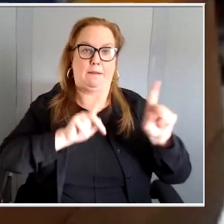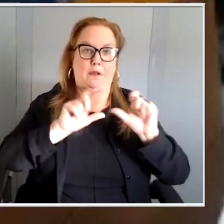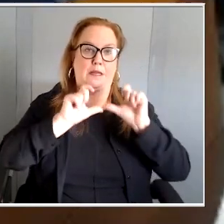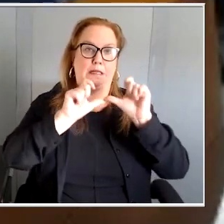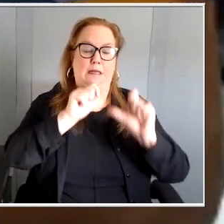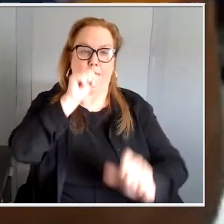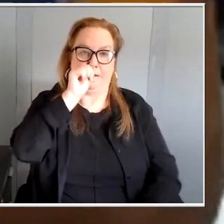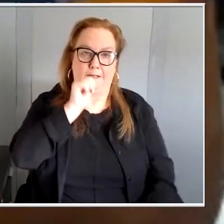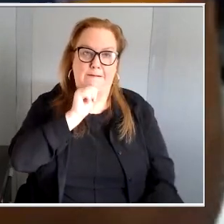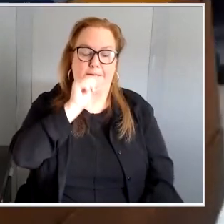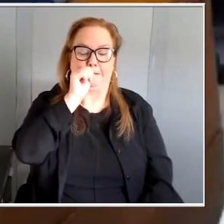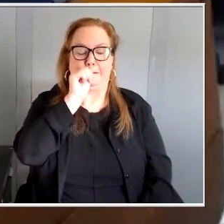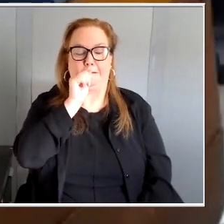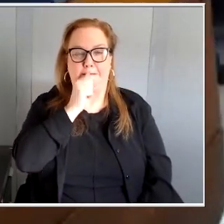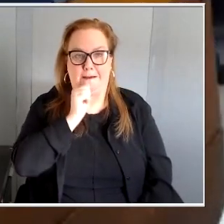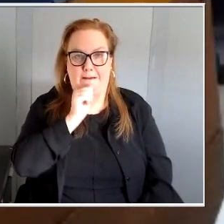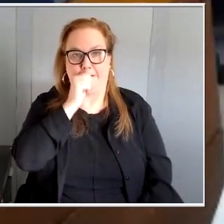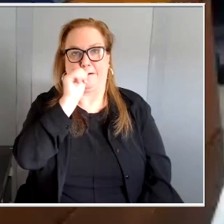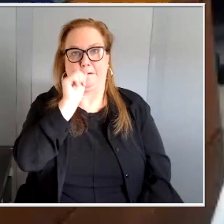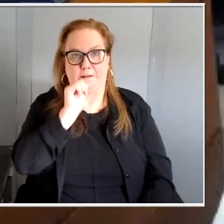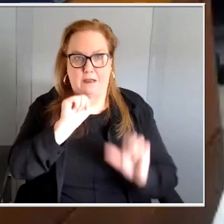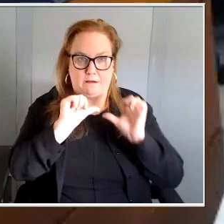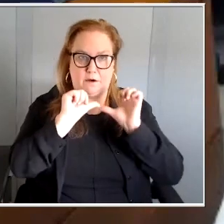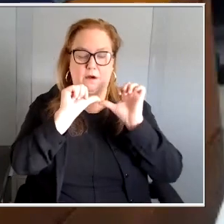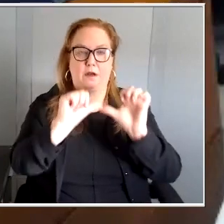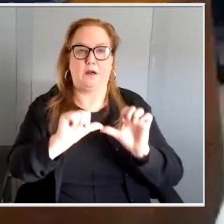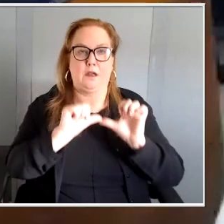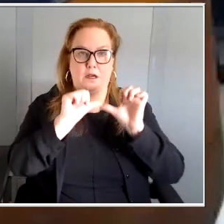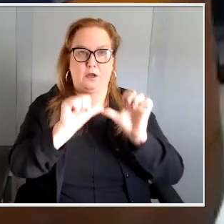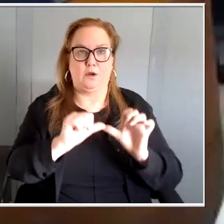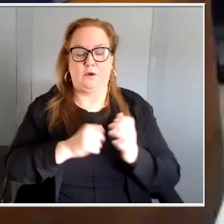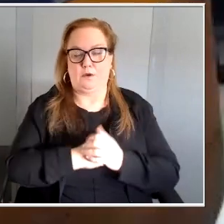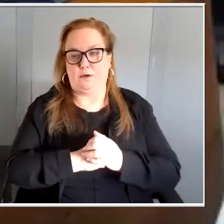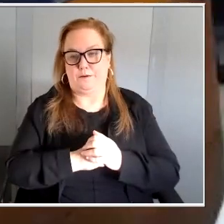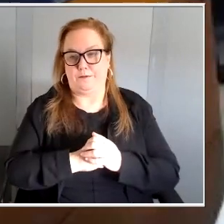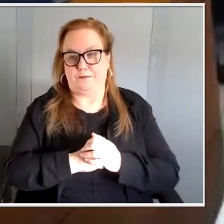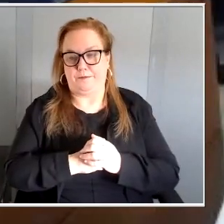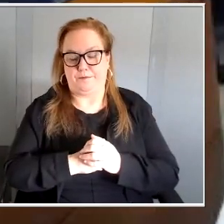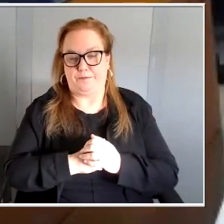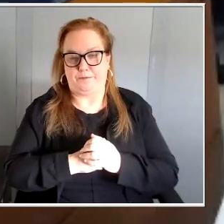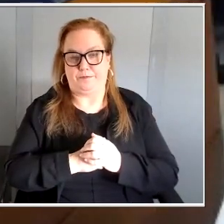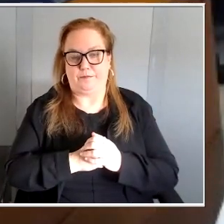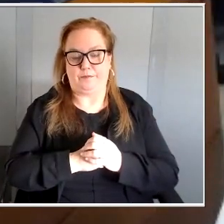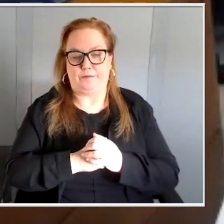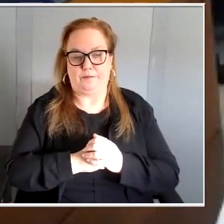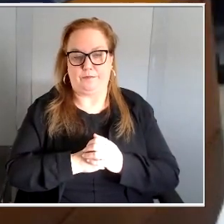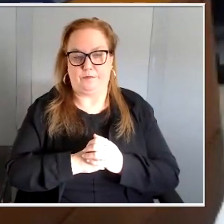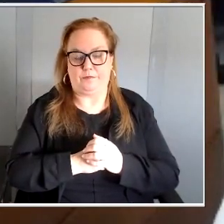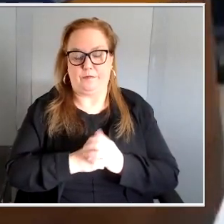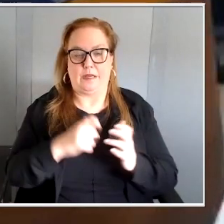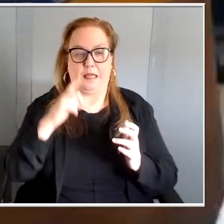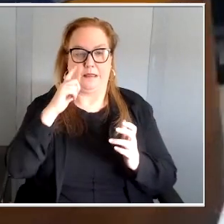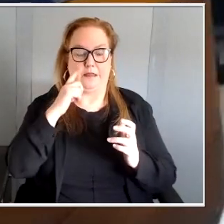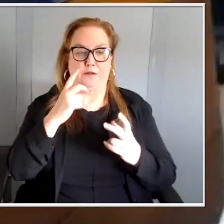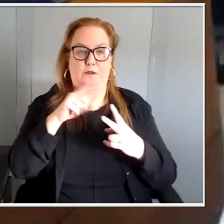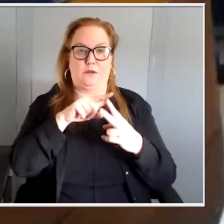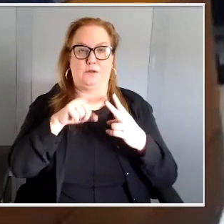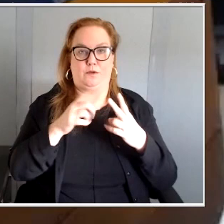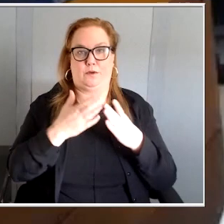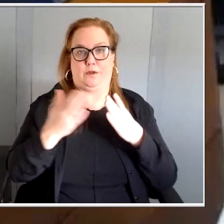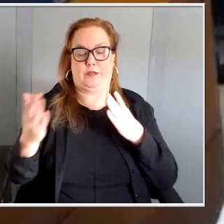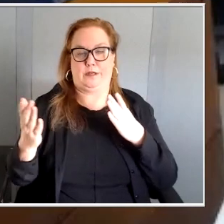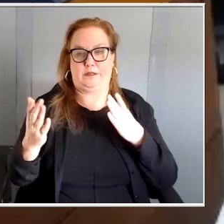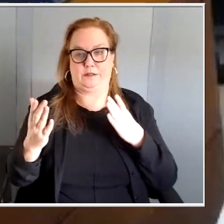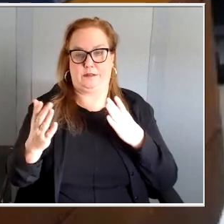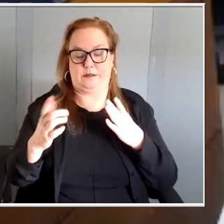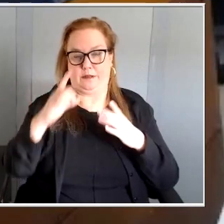suffer with symptoms that go on for, as we've already heard, even years. And so I think those are the two things that come